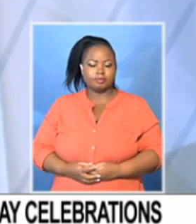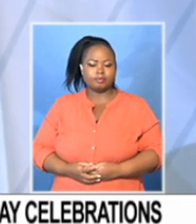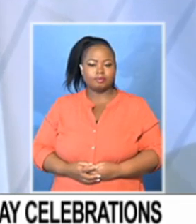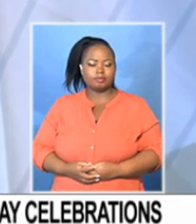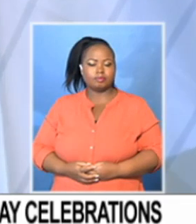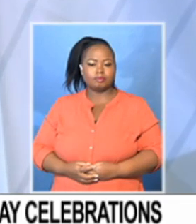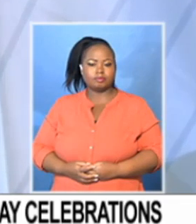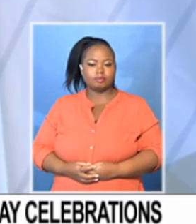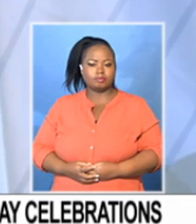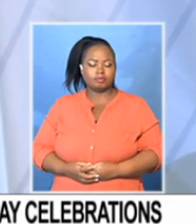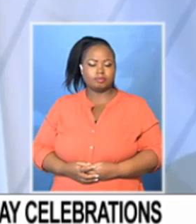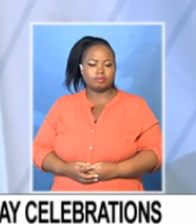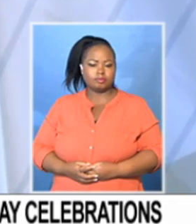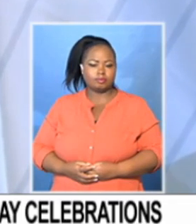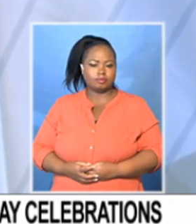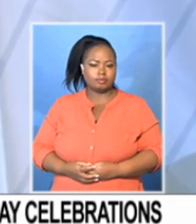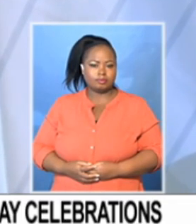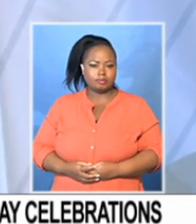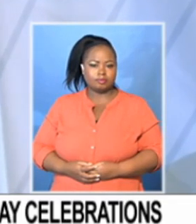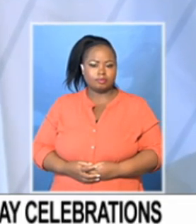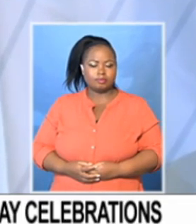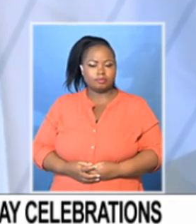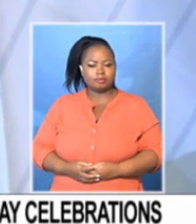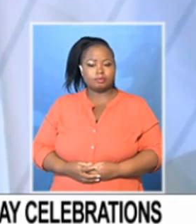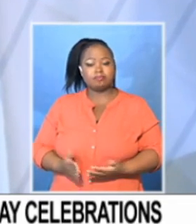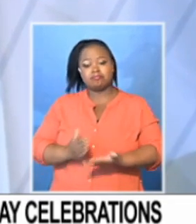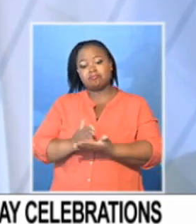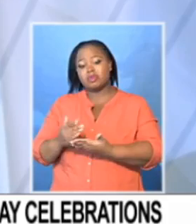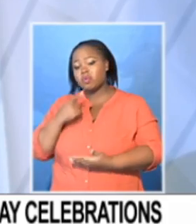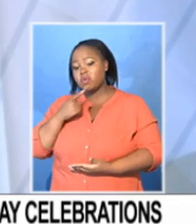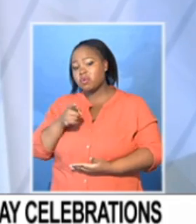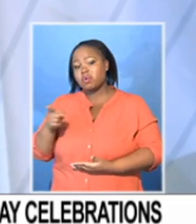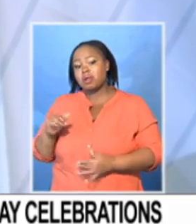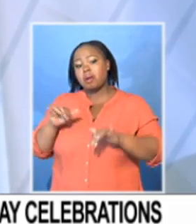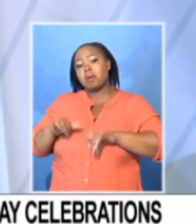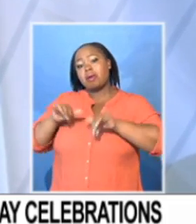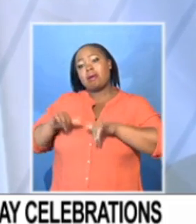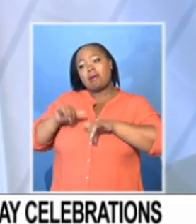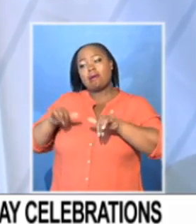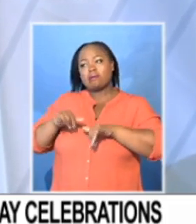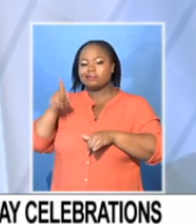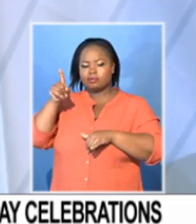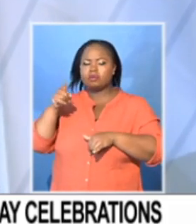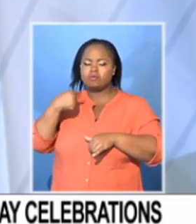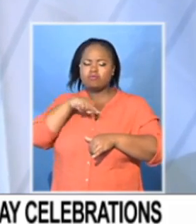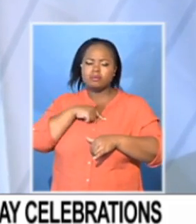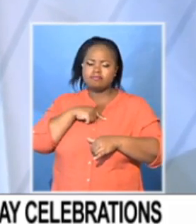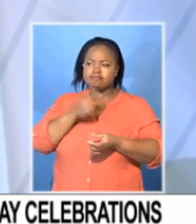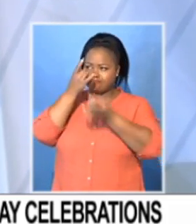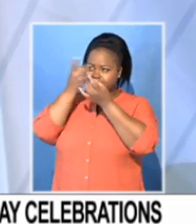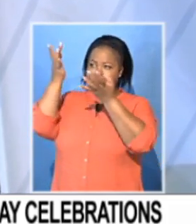We assure those who are still waiting that government will not rest